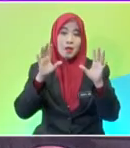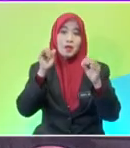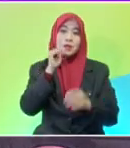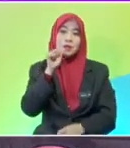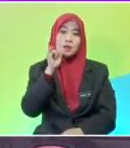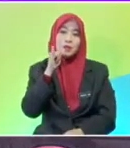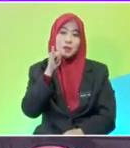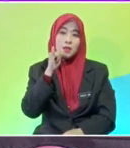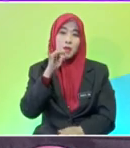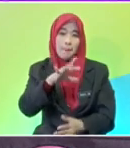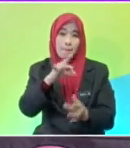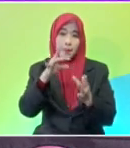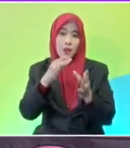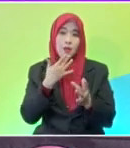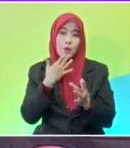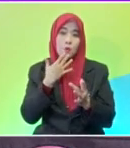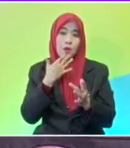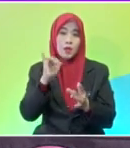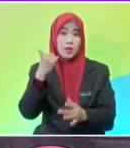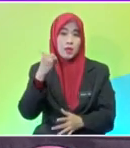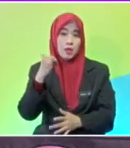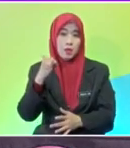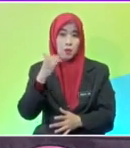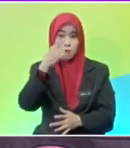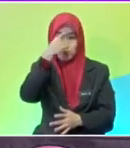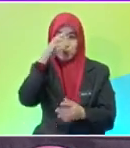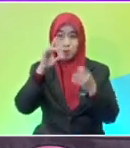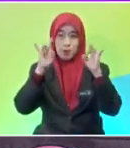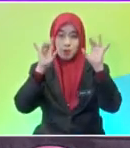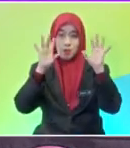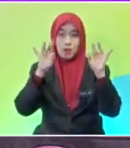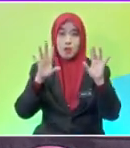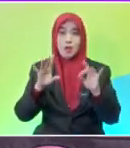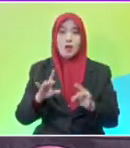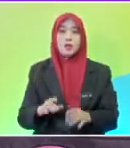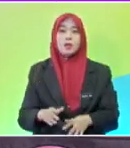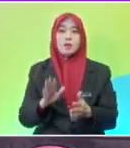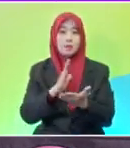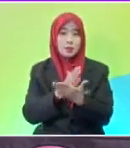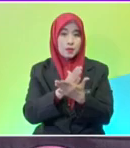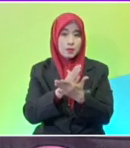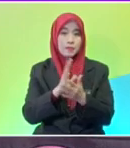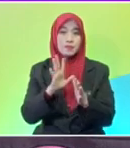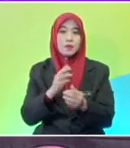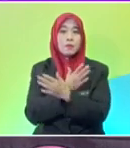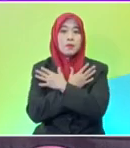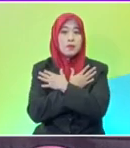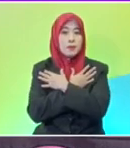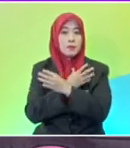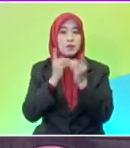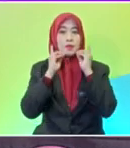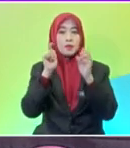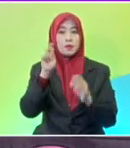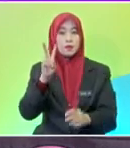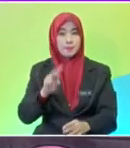you watching, we have more to come, and you'll be getting your stars as well. But before that, we'll be going for a short break, and we'll be right back here on EduwebTV